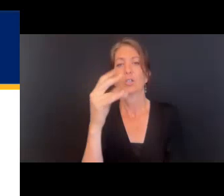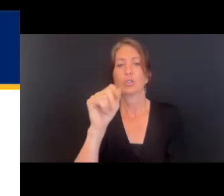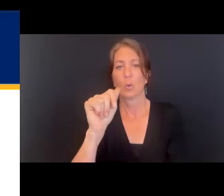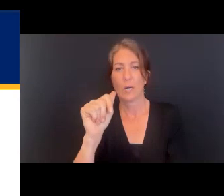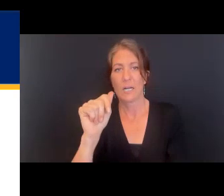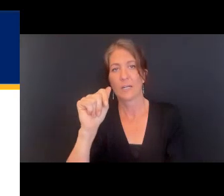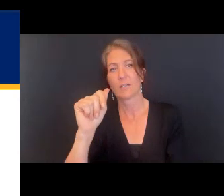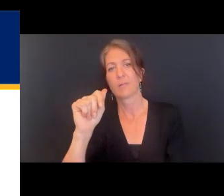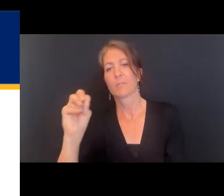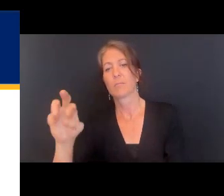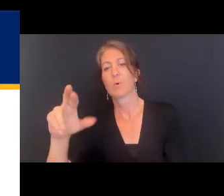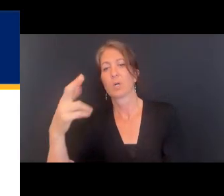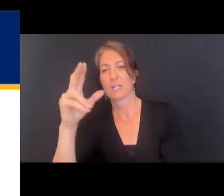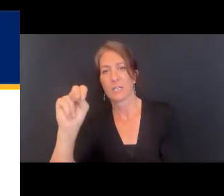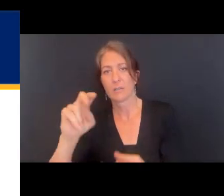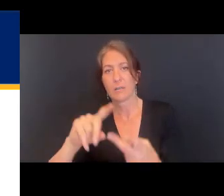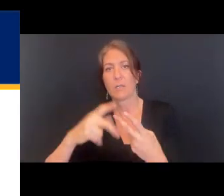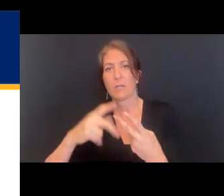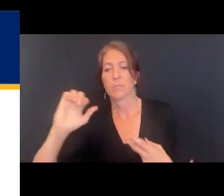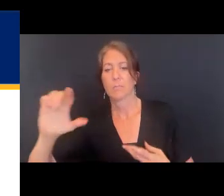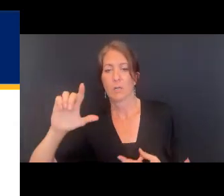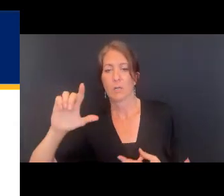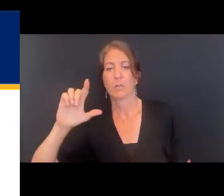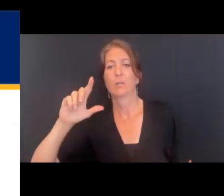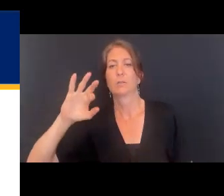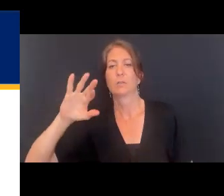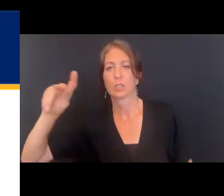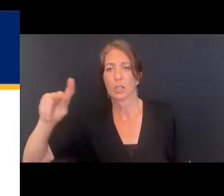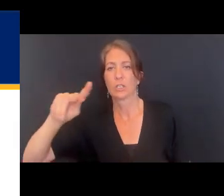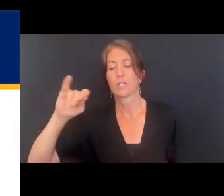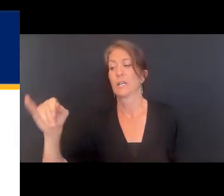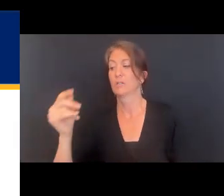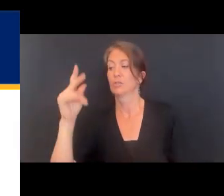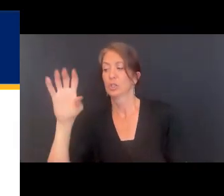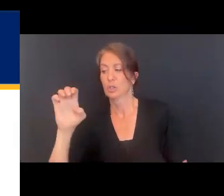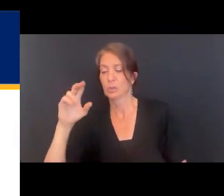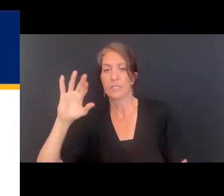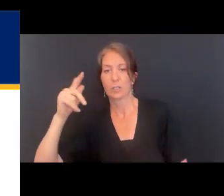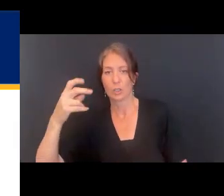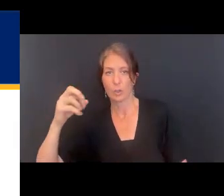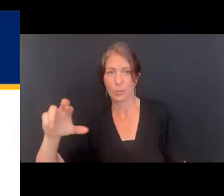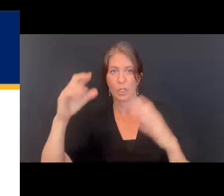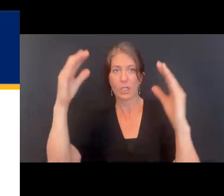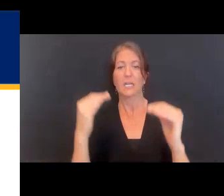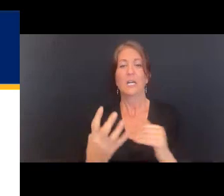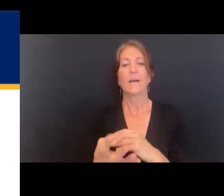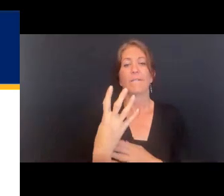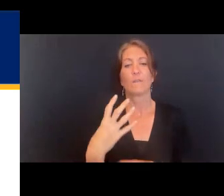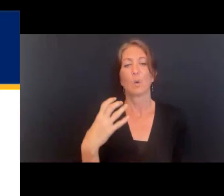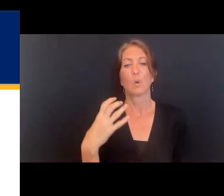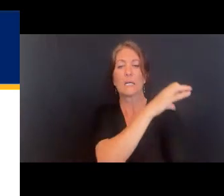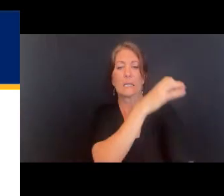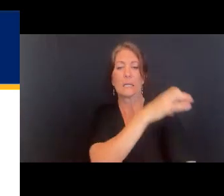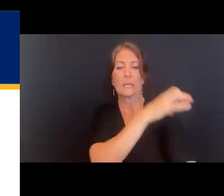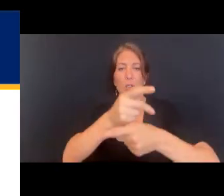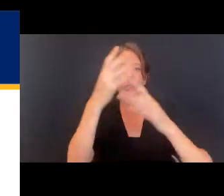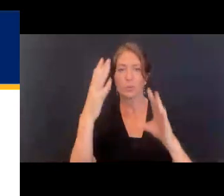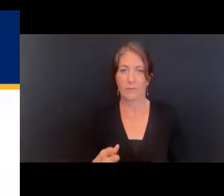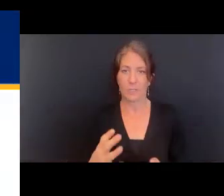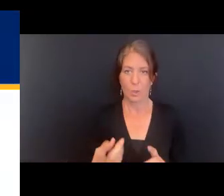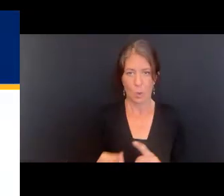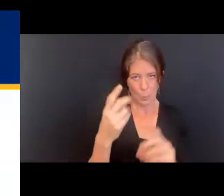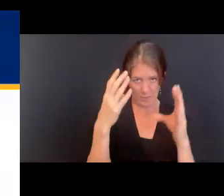director, Paul Cook, and a program manager, Julie Cooper, and then 4 clinical supervisors, one of whom is not pictured